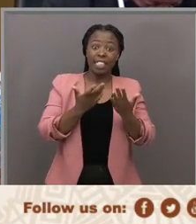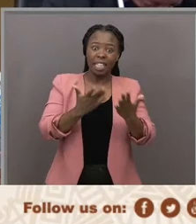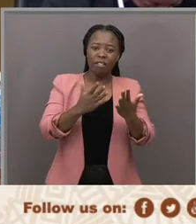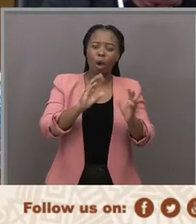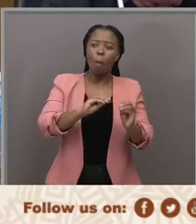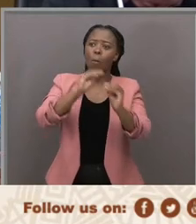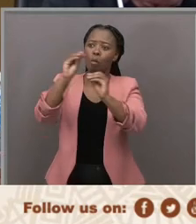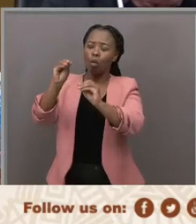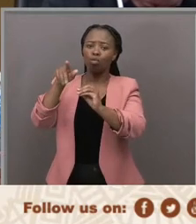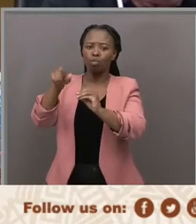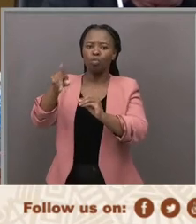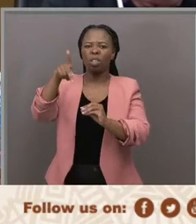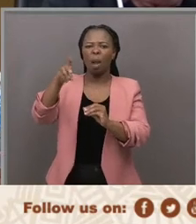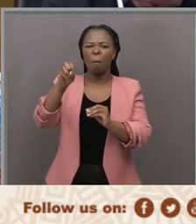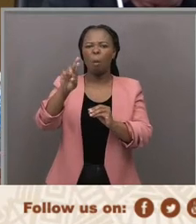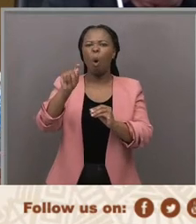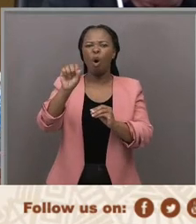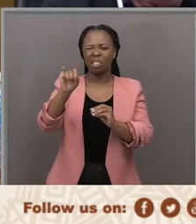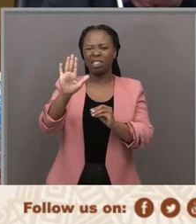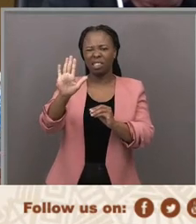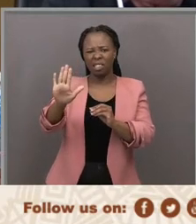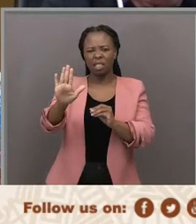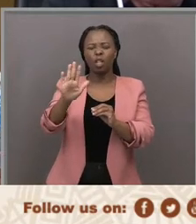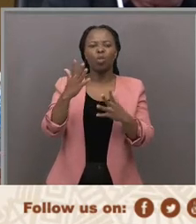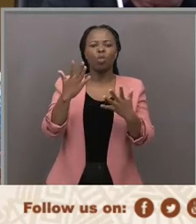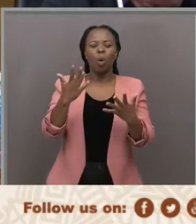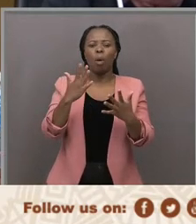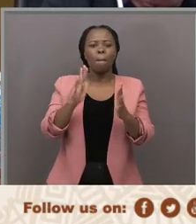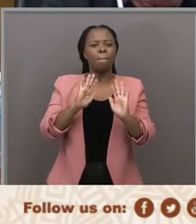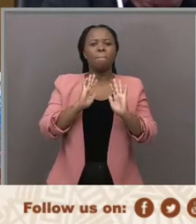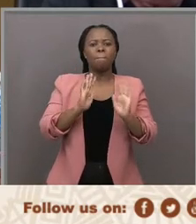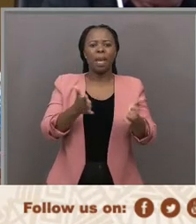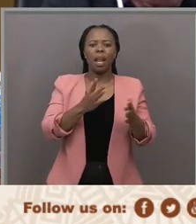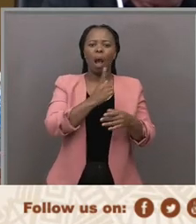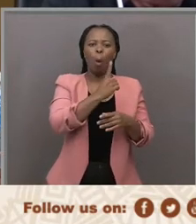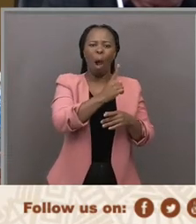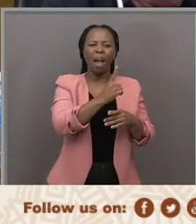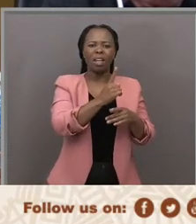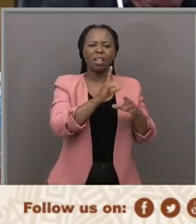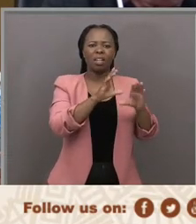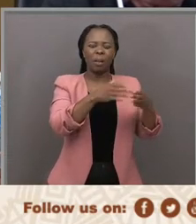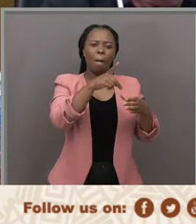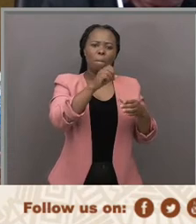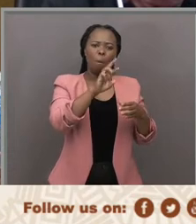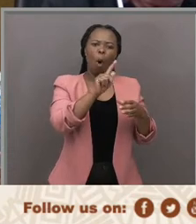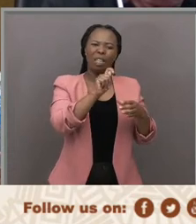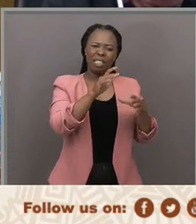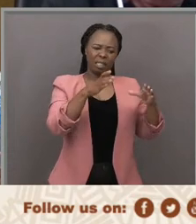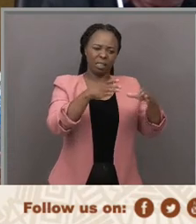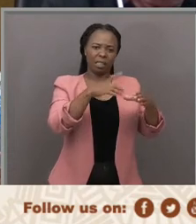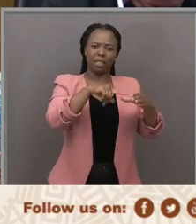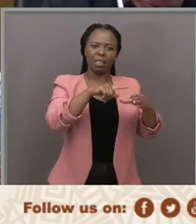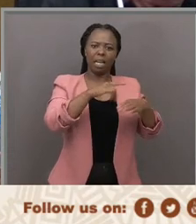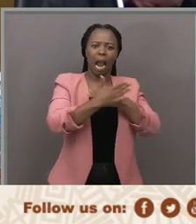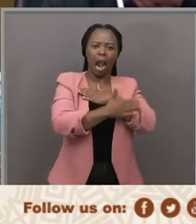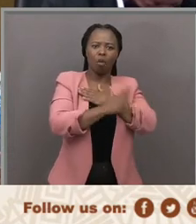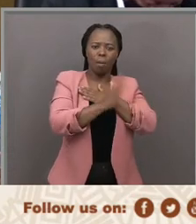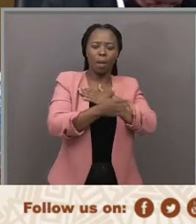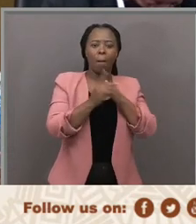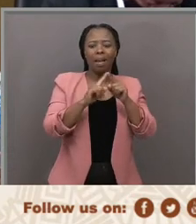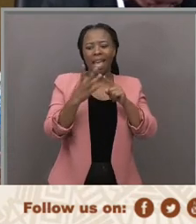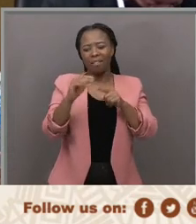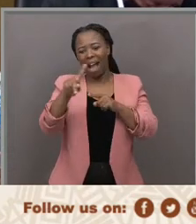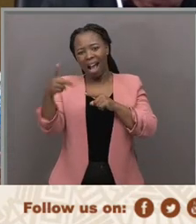ports. We can't only move them to one port of our country, we must have the routes to the ports